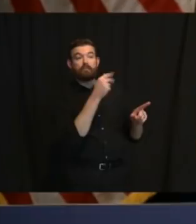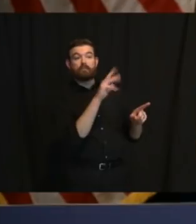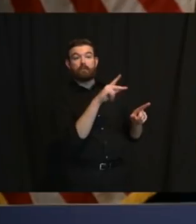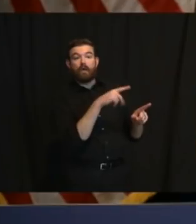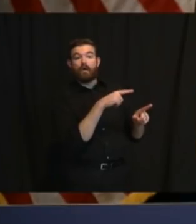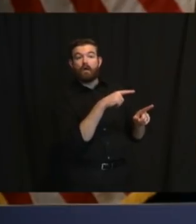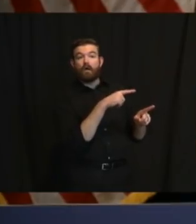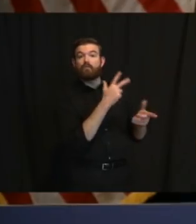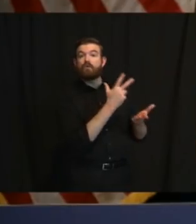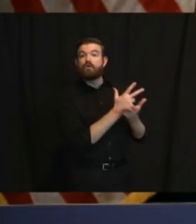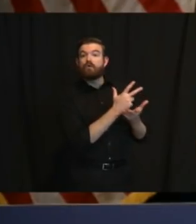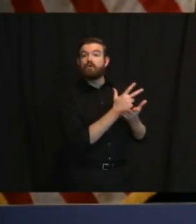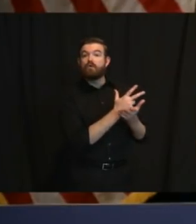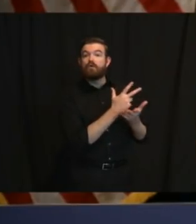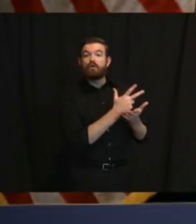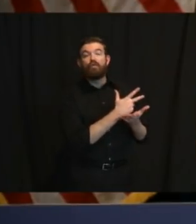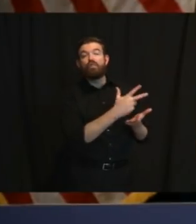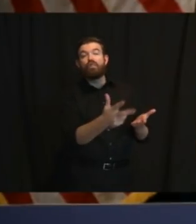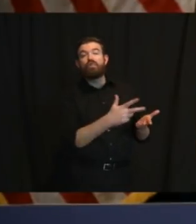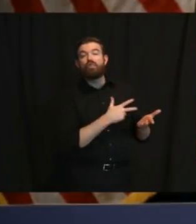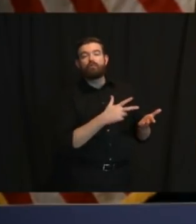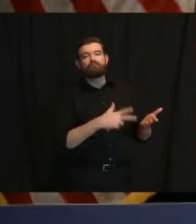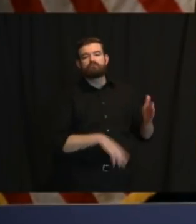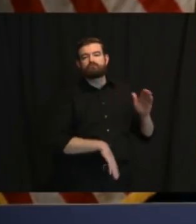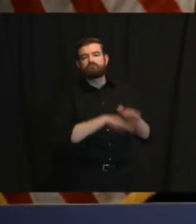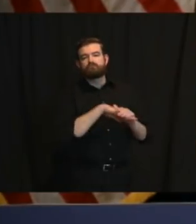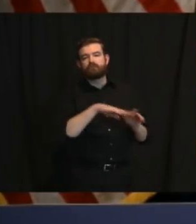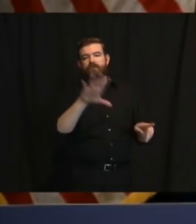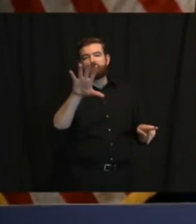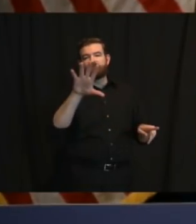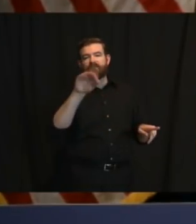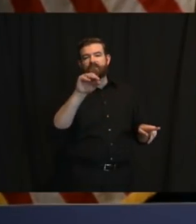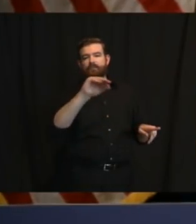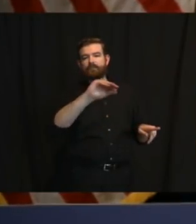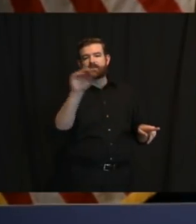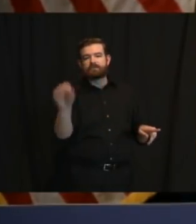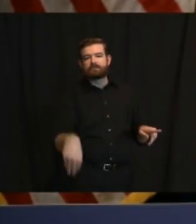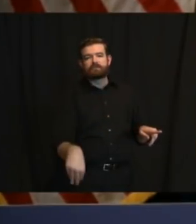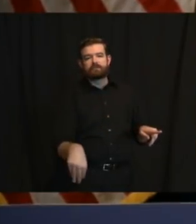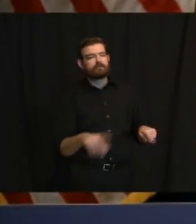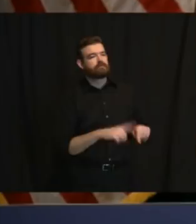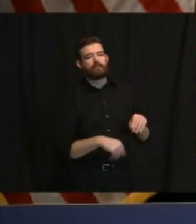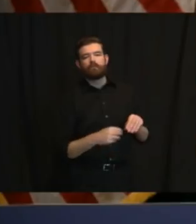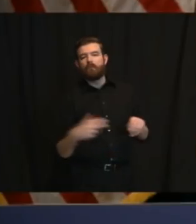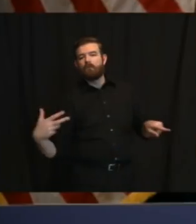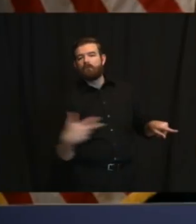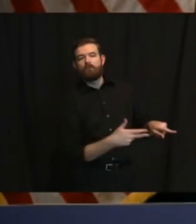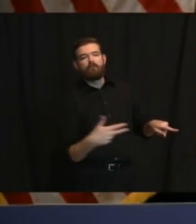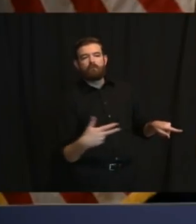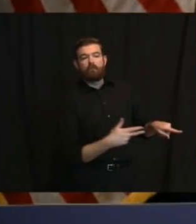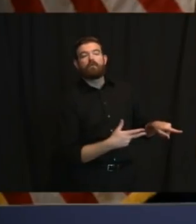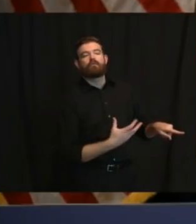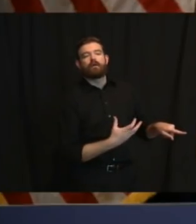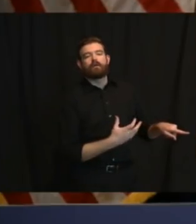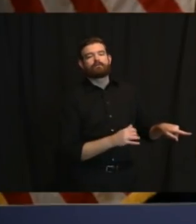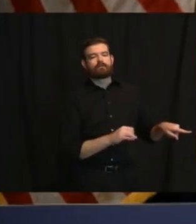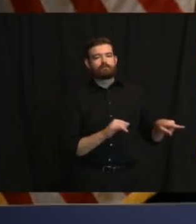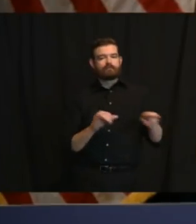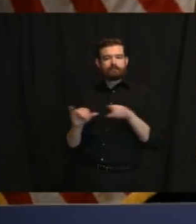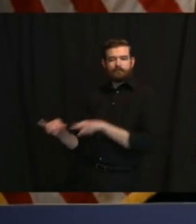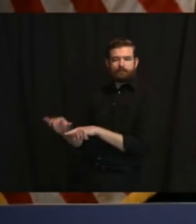so that's the notion of capacity is something that we're looking carefully at. Social distancing,